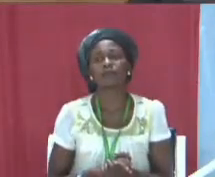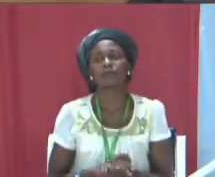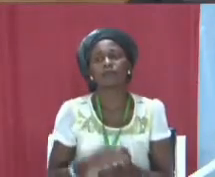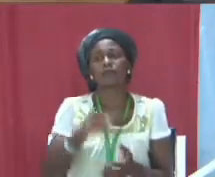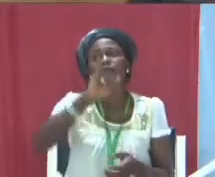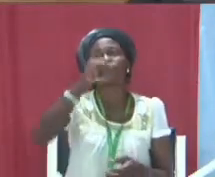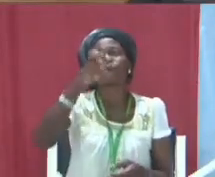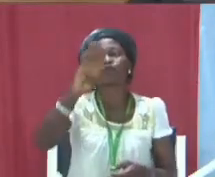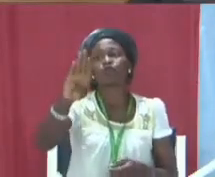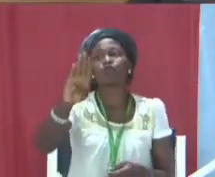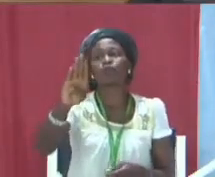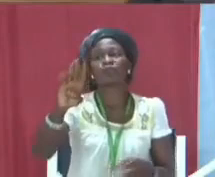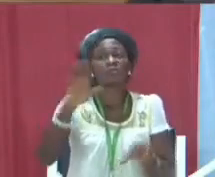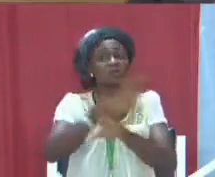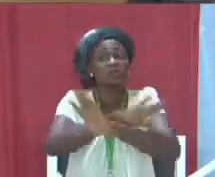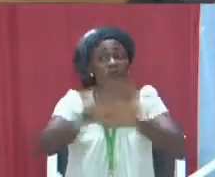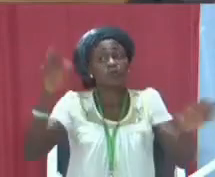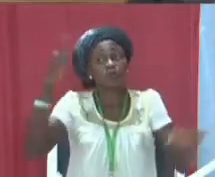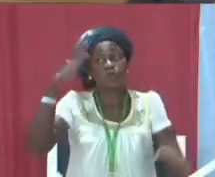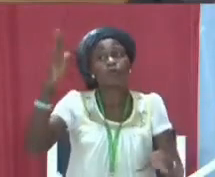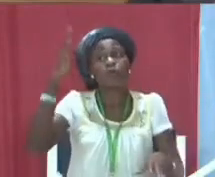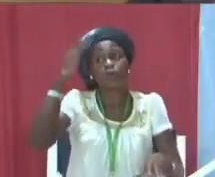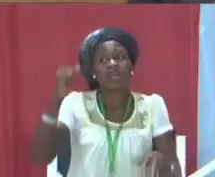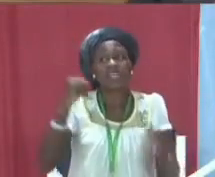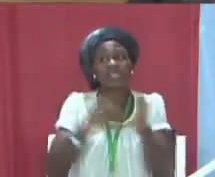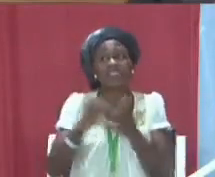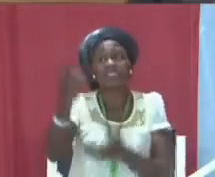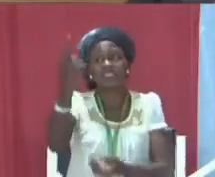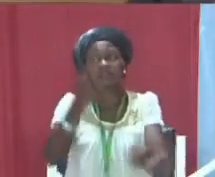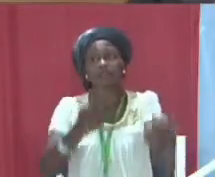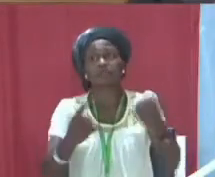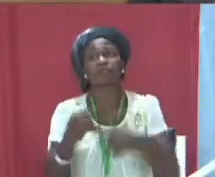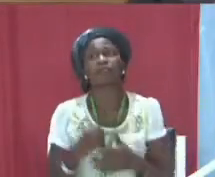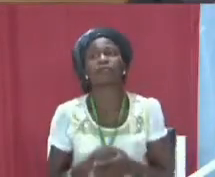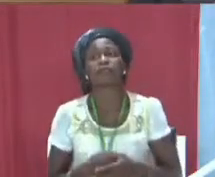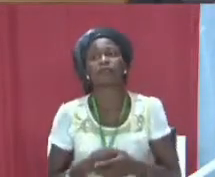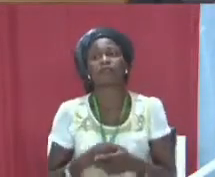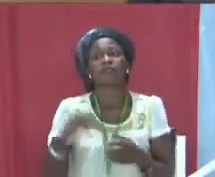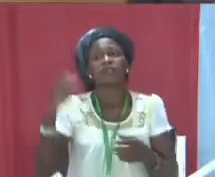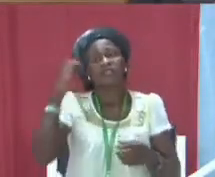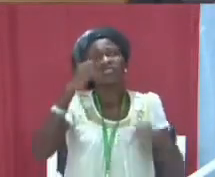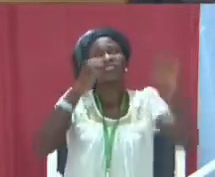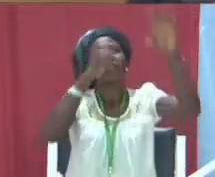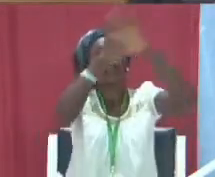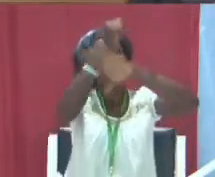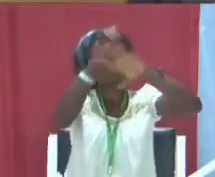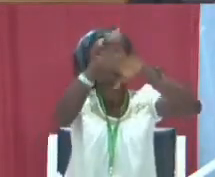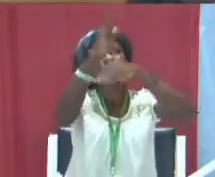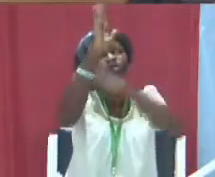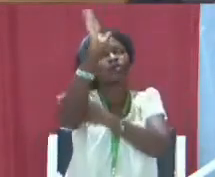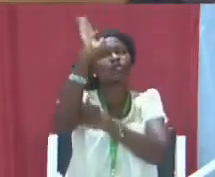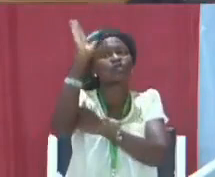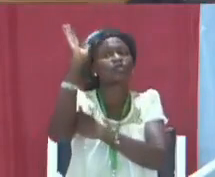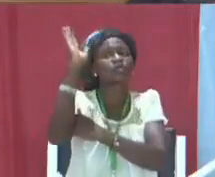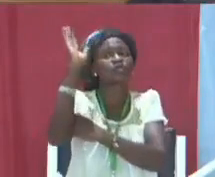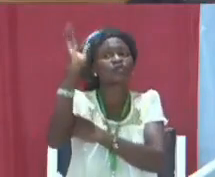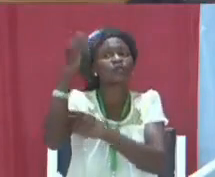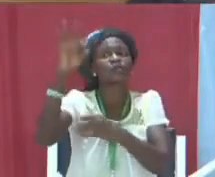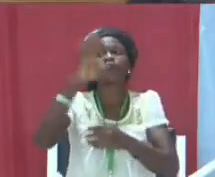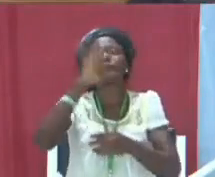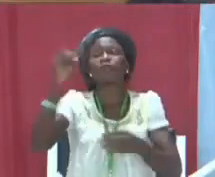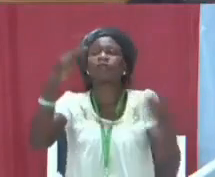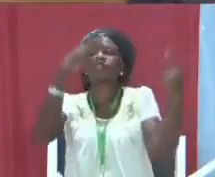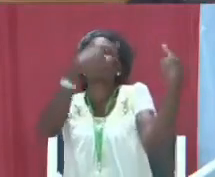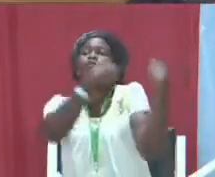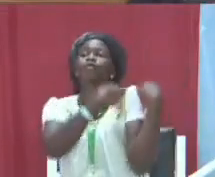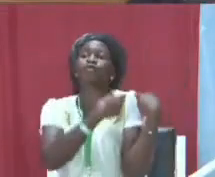Job did not know why it came. He accused God of being